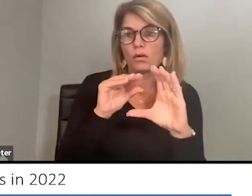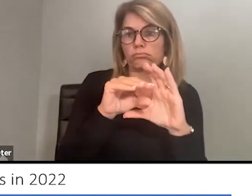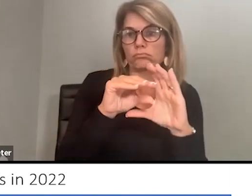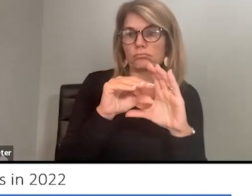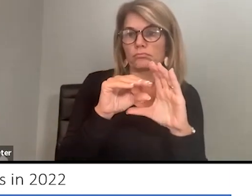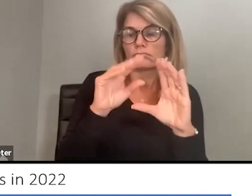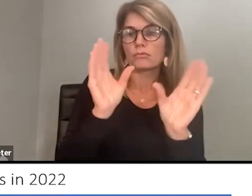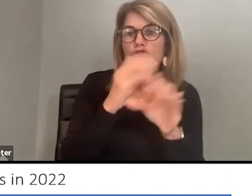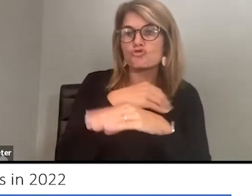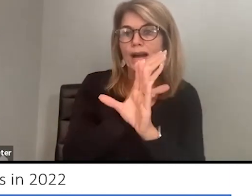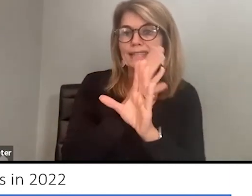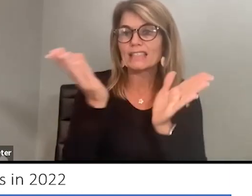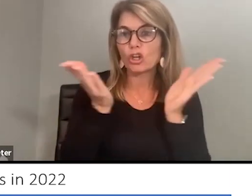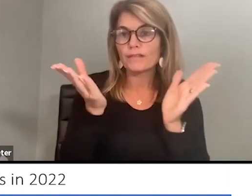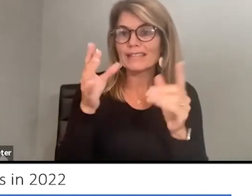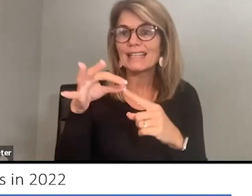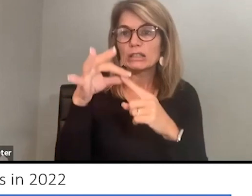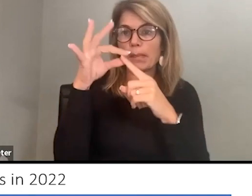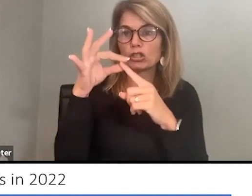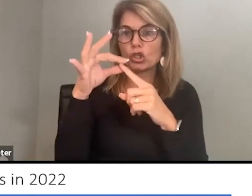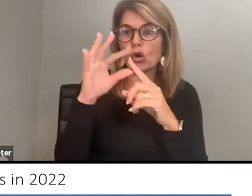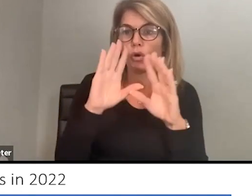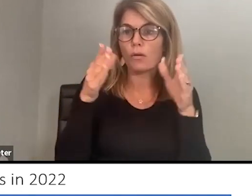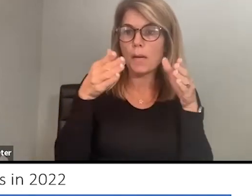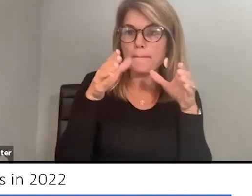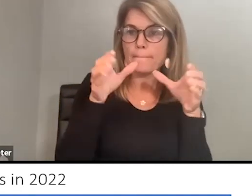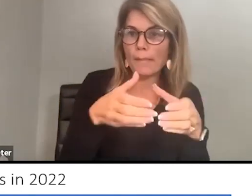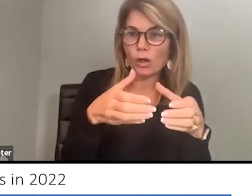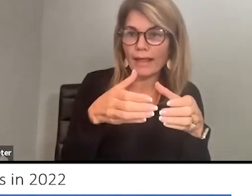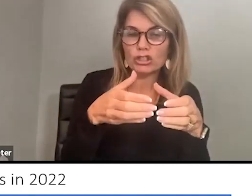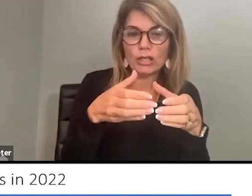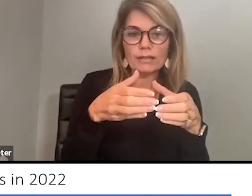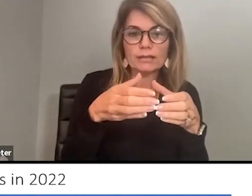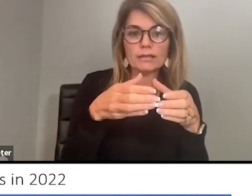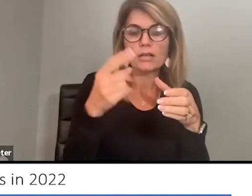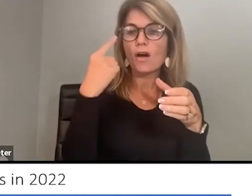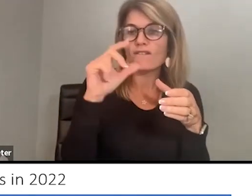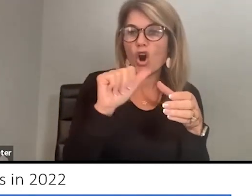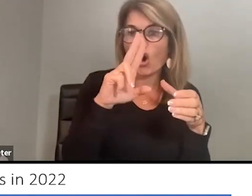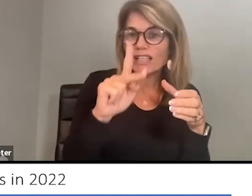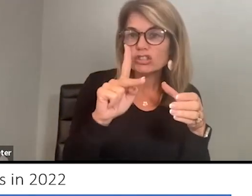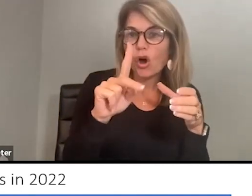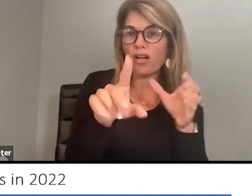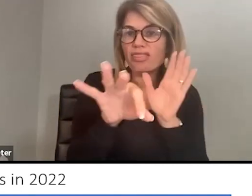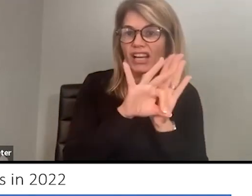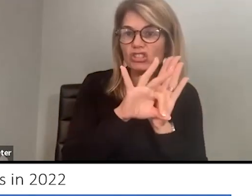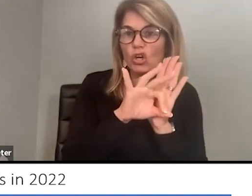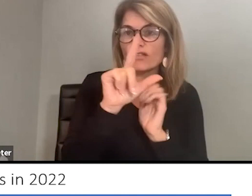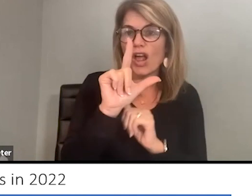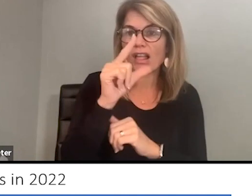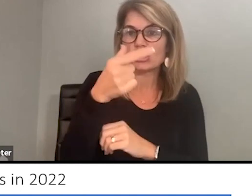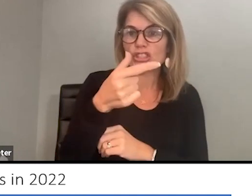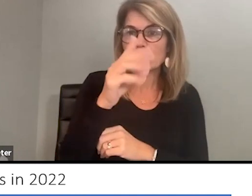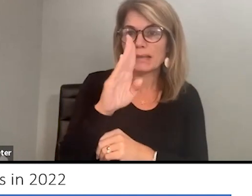crisis services in special populations. And what you see there, the listing for Arkansas, for instance, is that they chose to work on LGBTQ